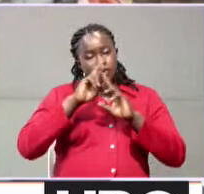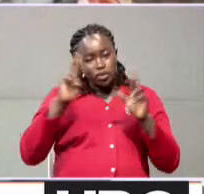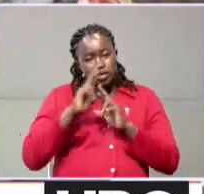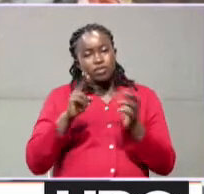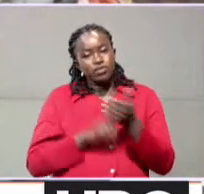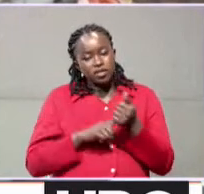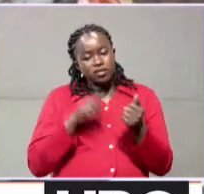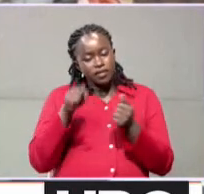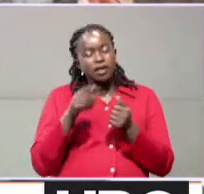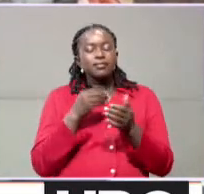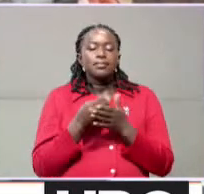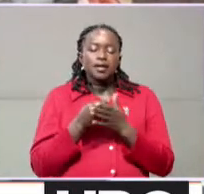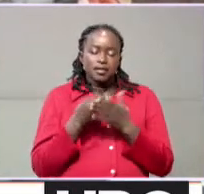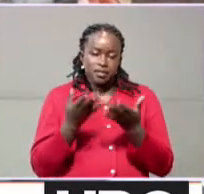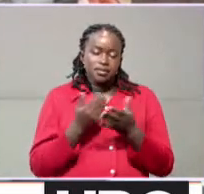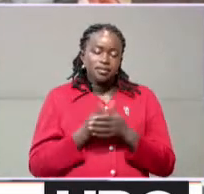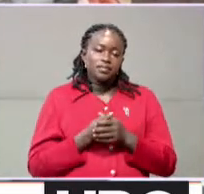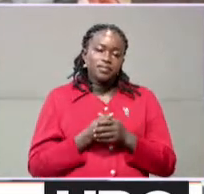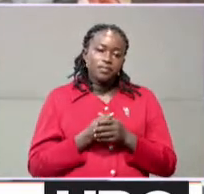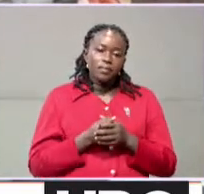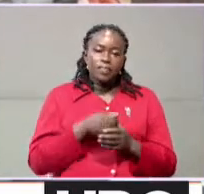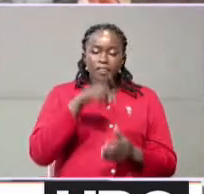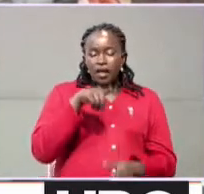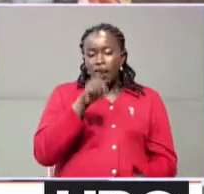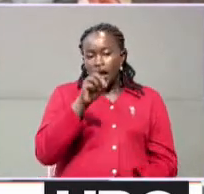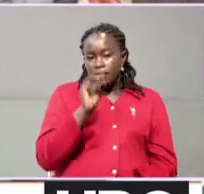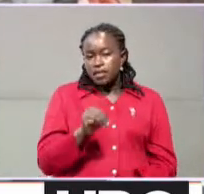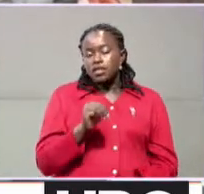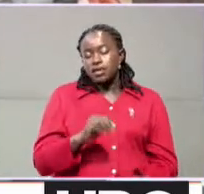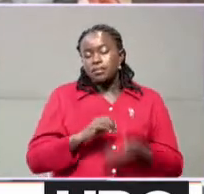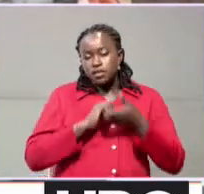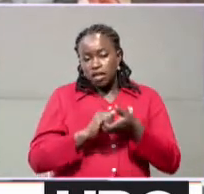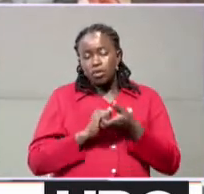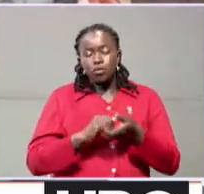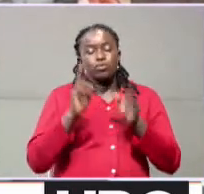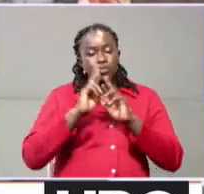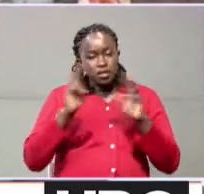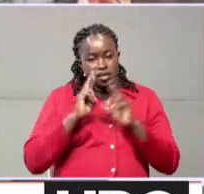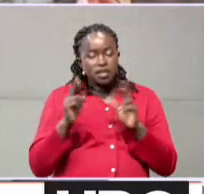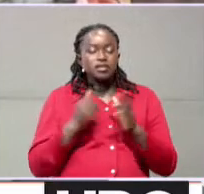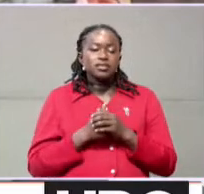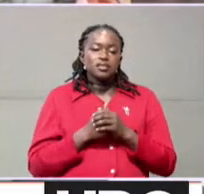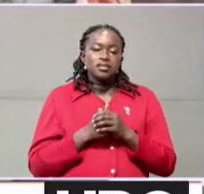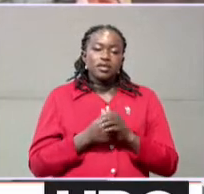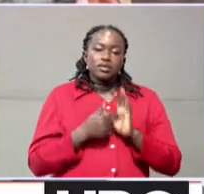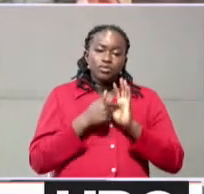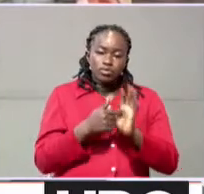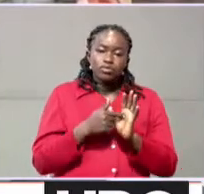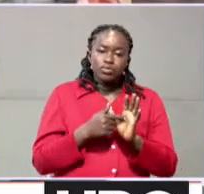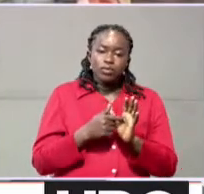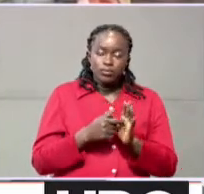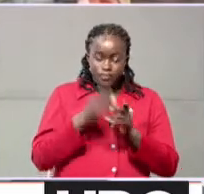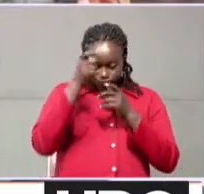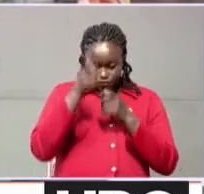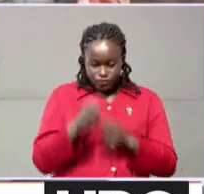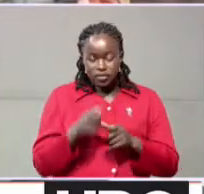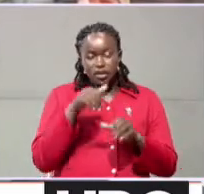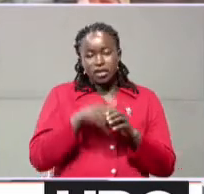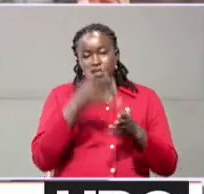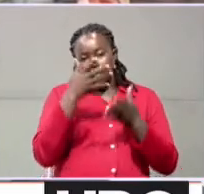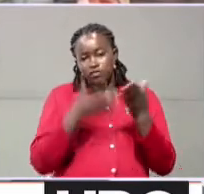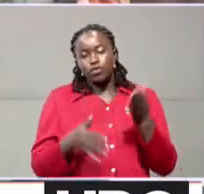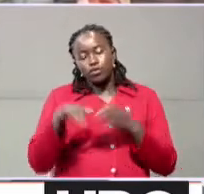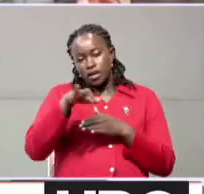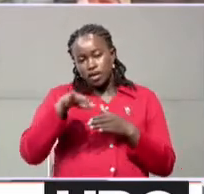money pdm circle readiness implies compliance in the following areas